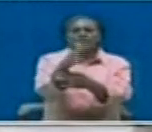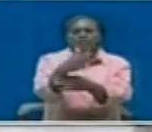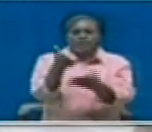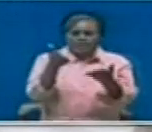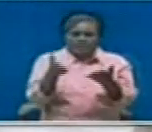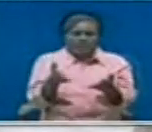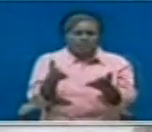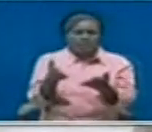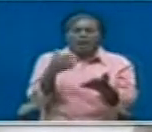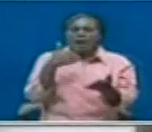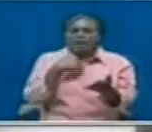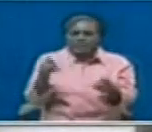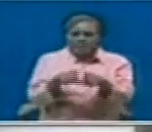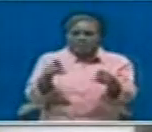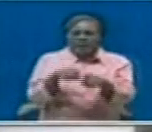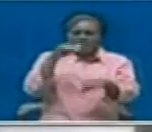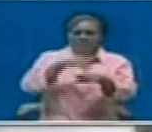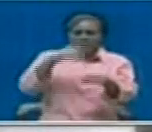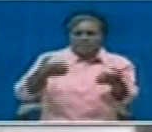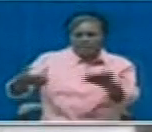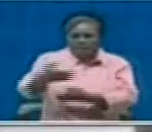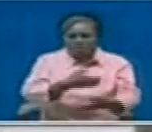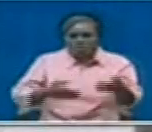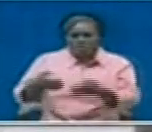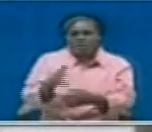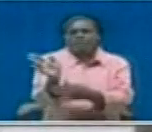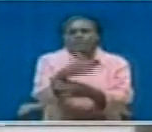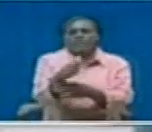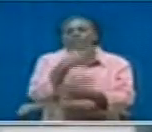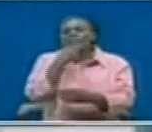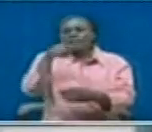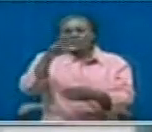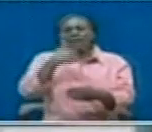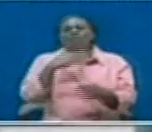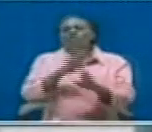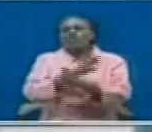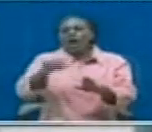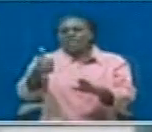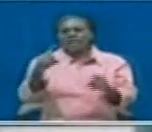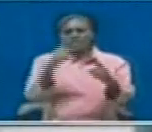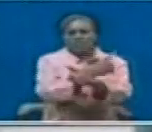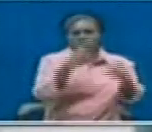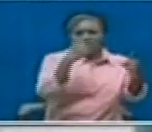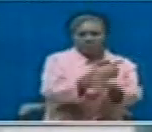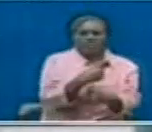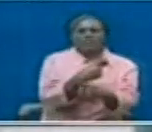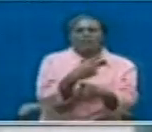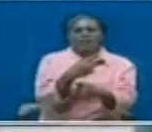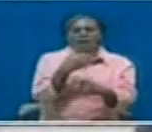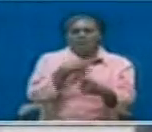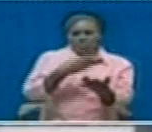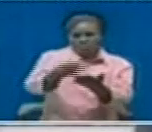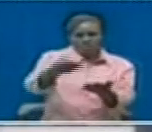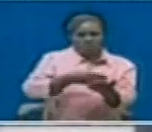This, coupled with overfishing, affected the economic earnings of the fishermen since they had no variety and stocks of fish to